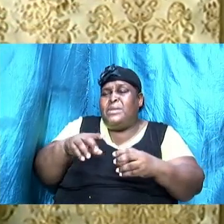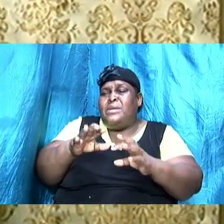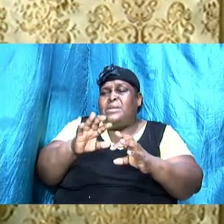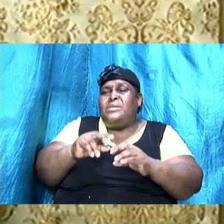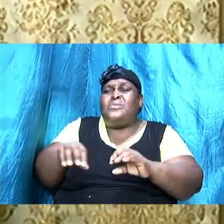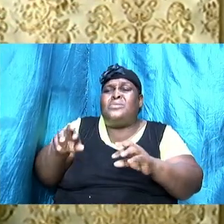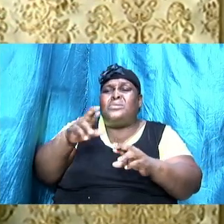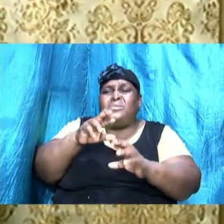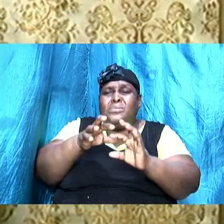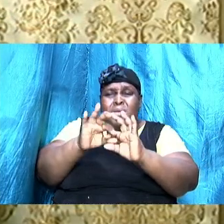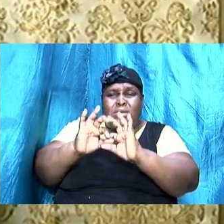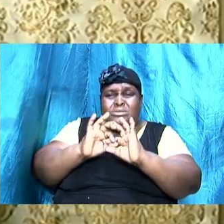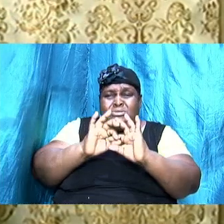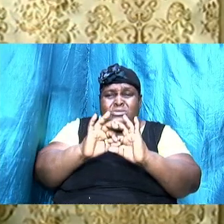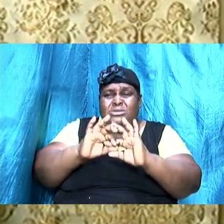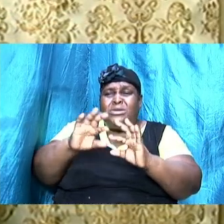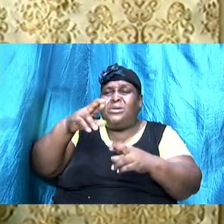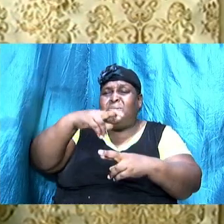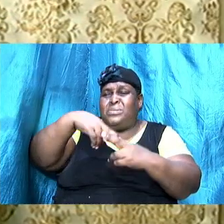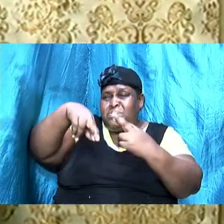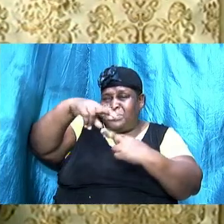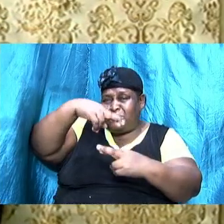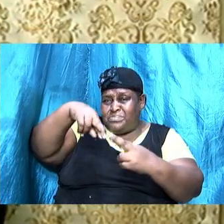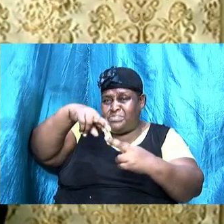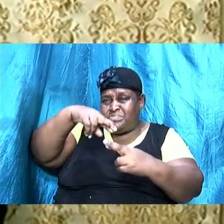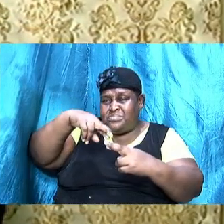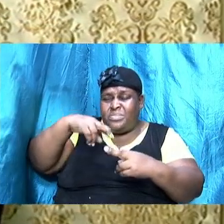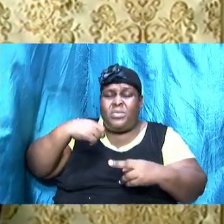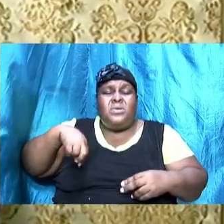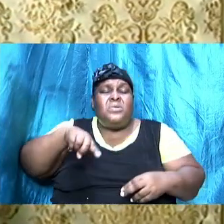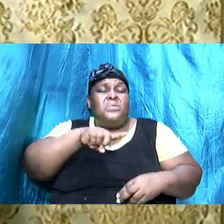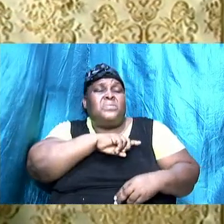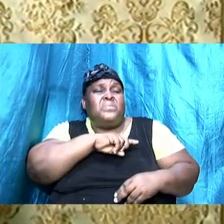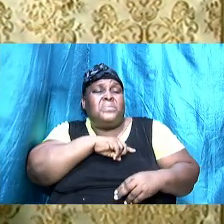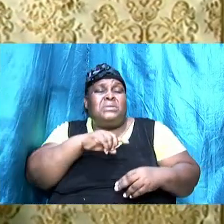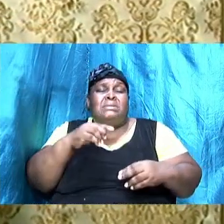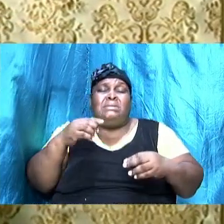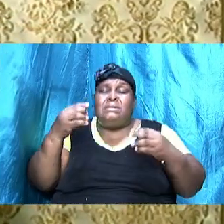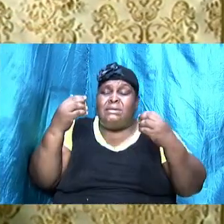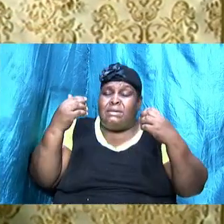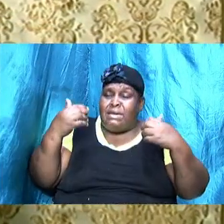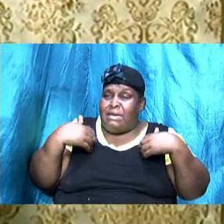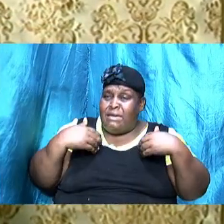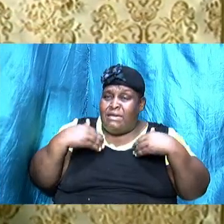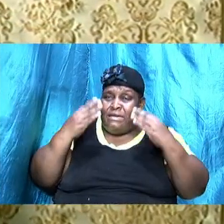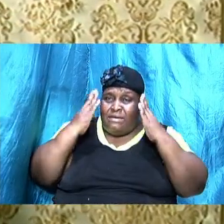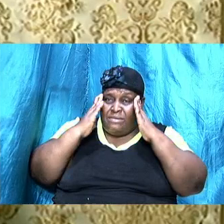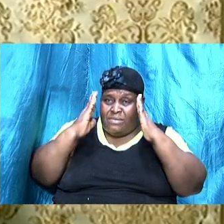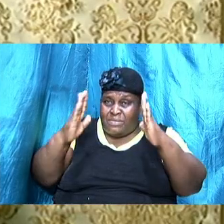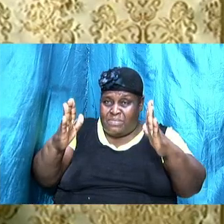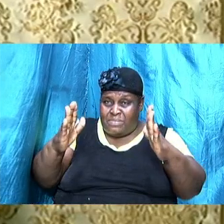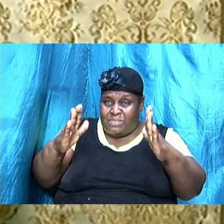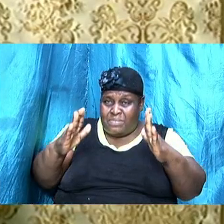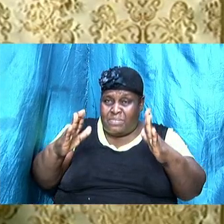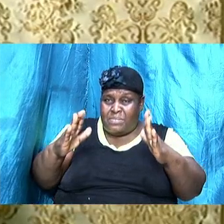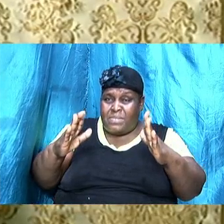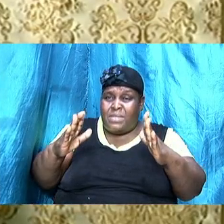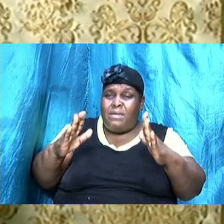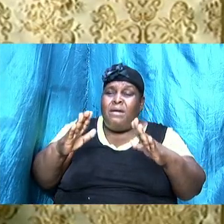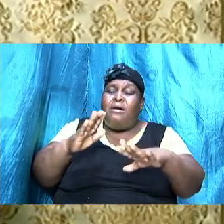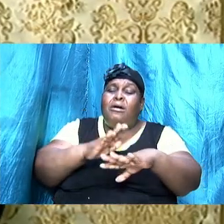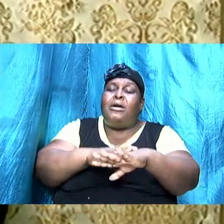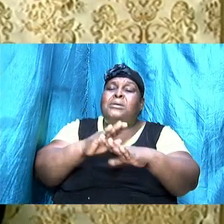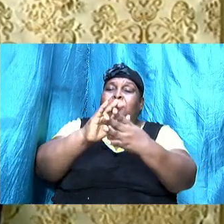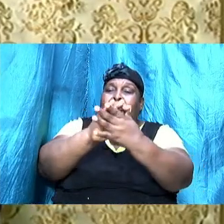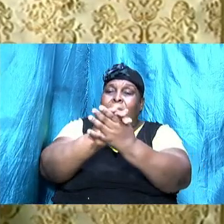But we have been focusing our attention on the married relationship